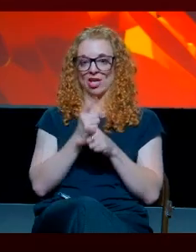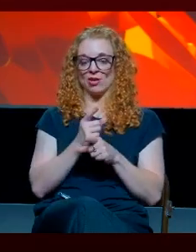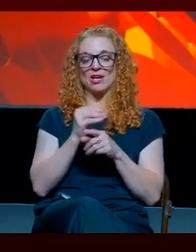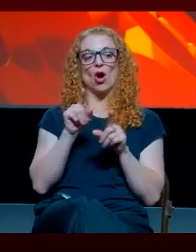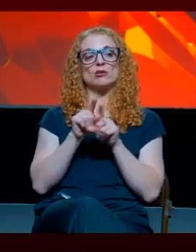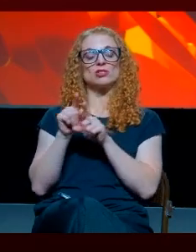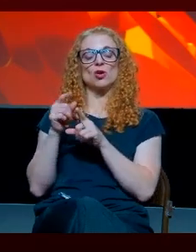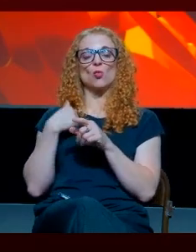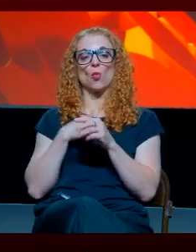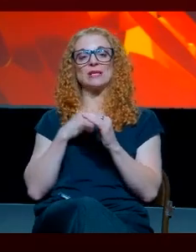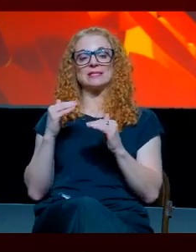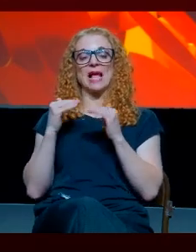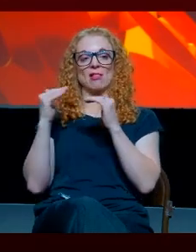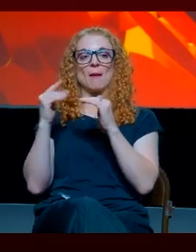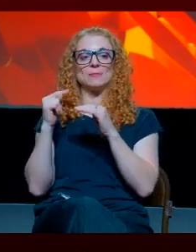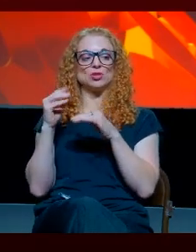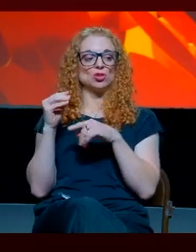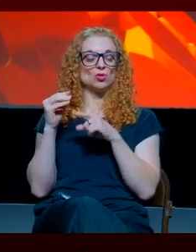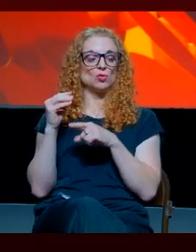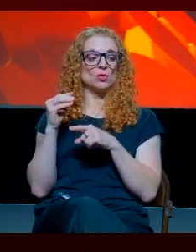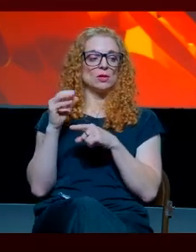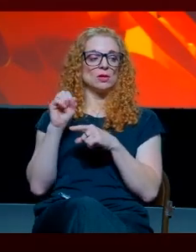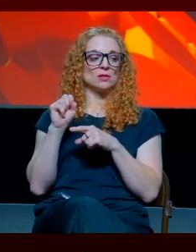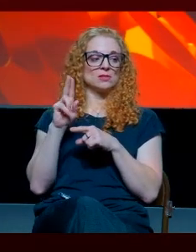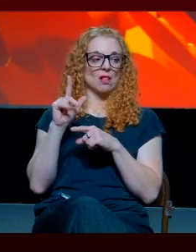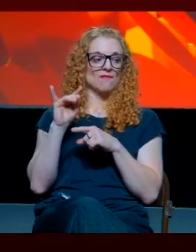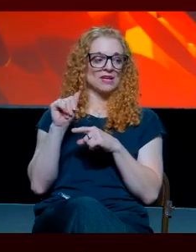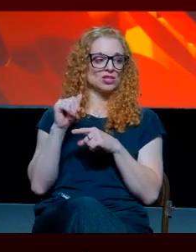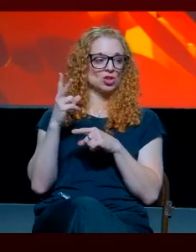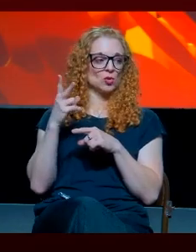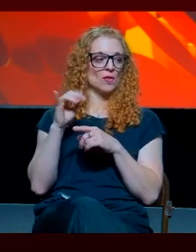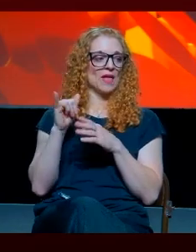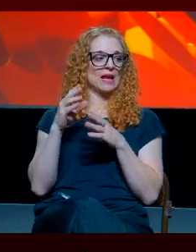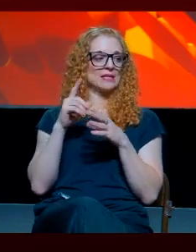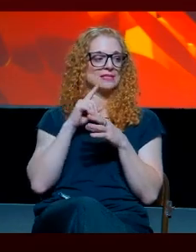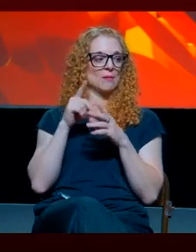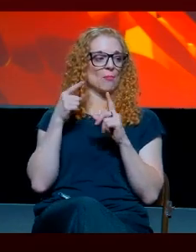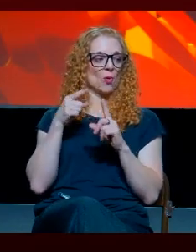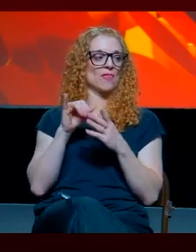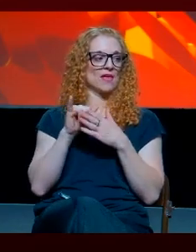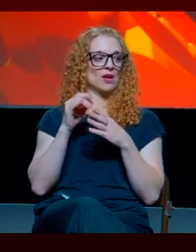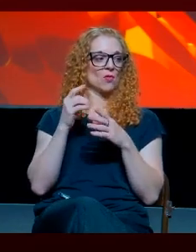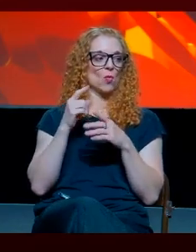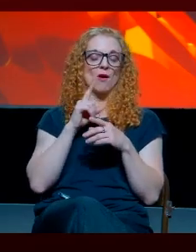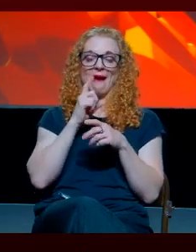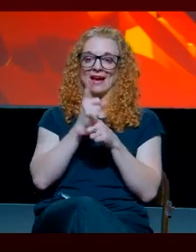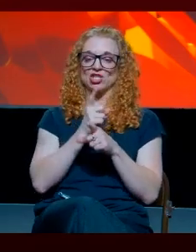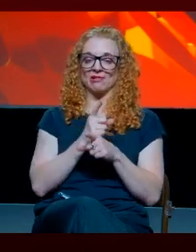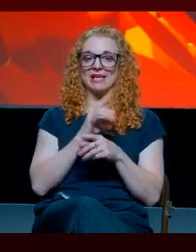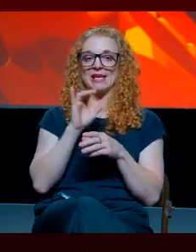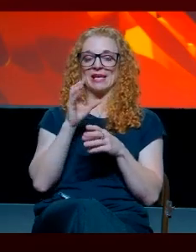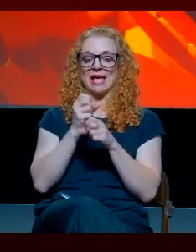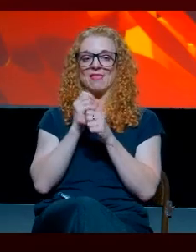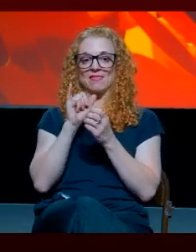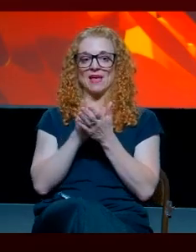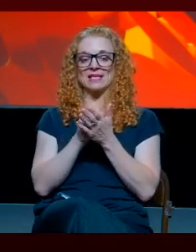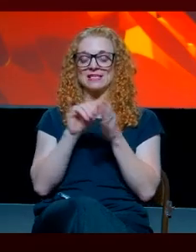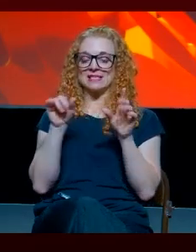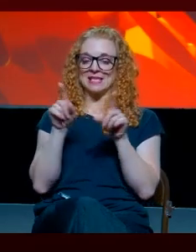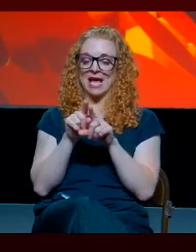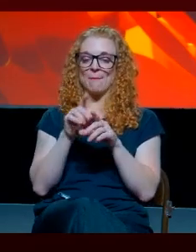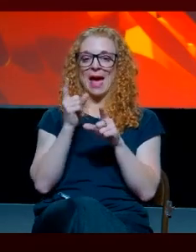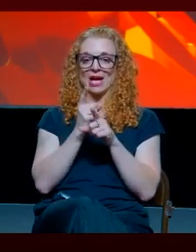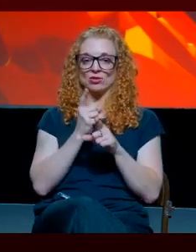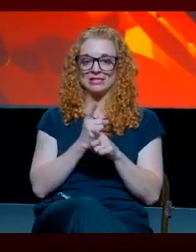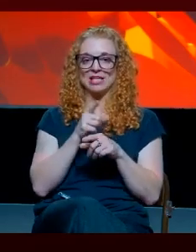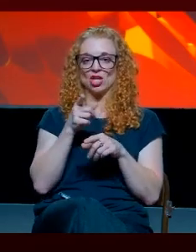we scale up to iron 2, sulfur 2, it gets to the point that we're getting to the same accuracy